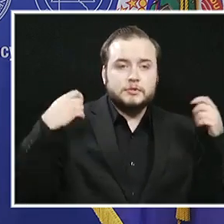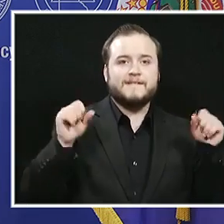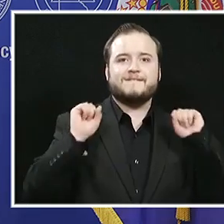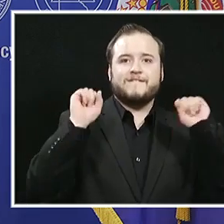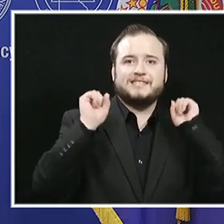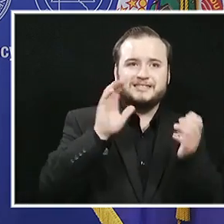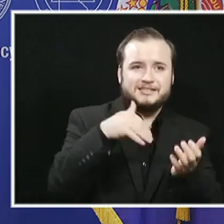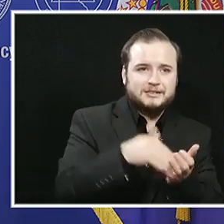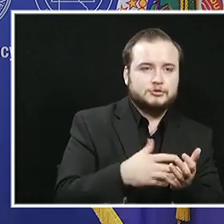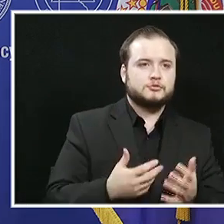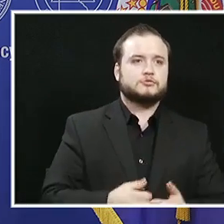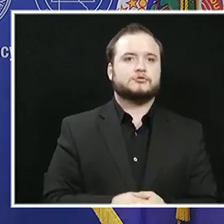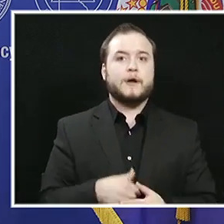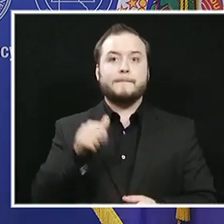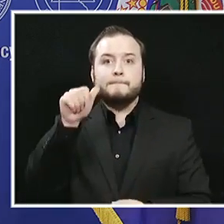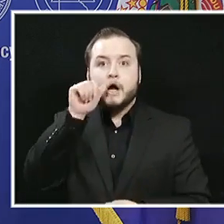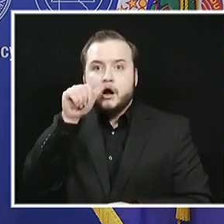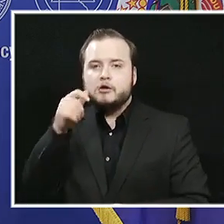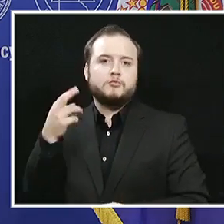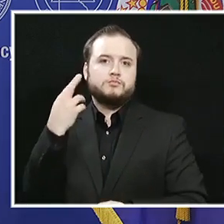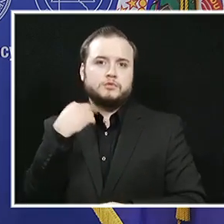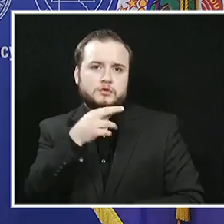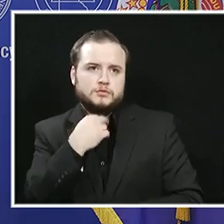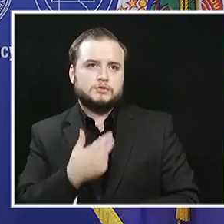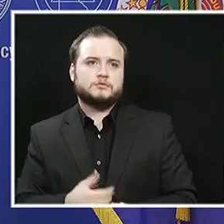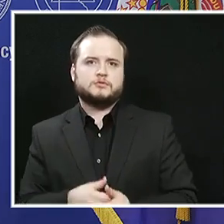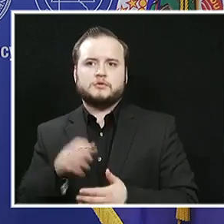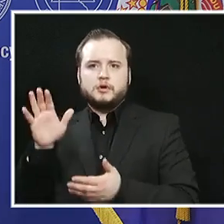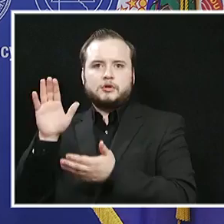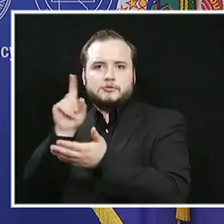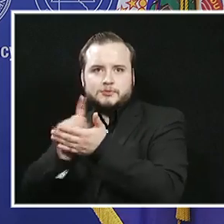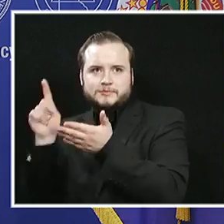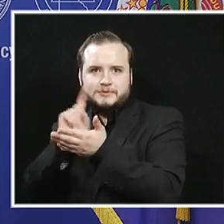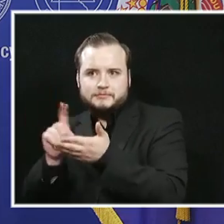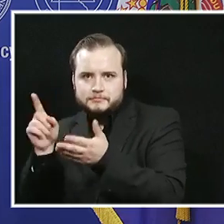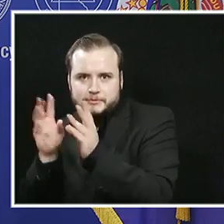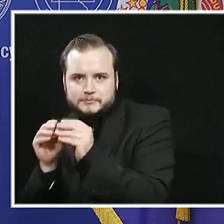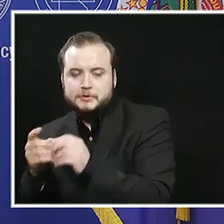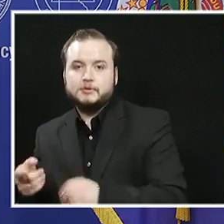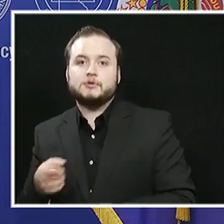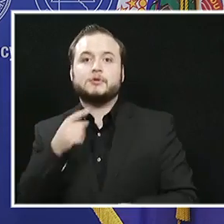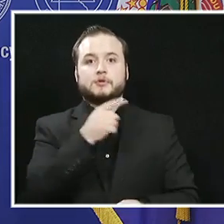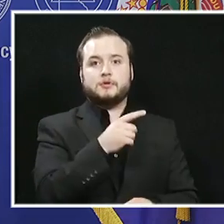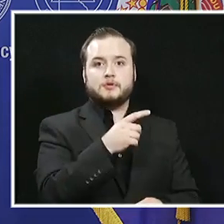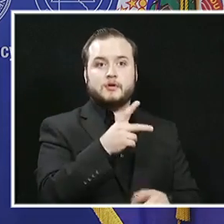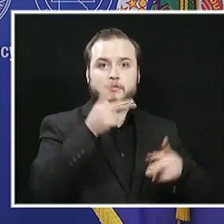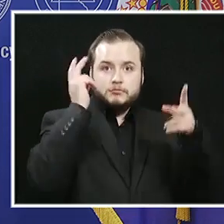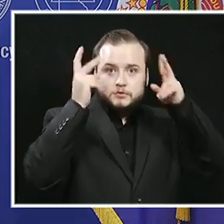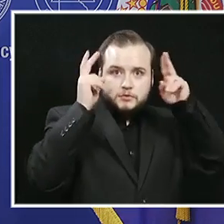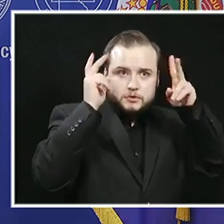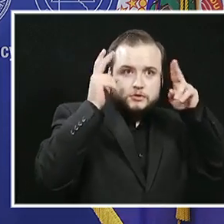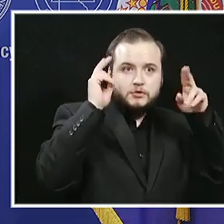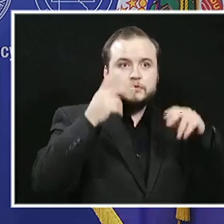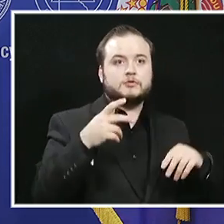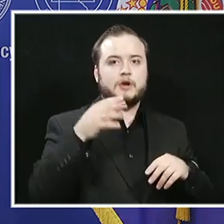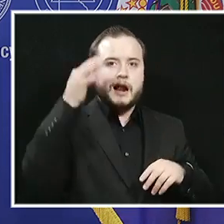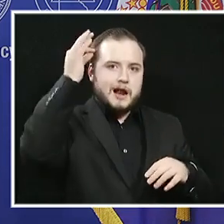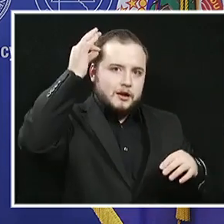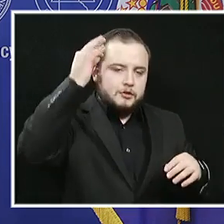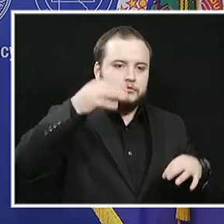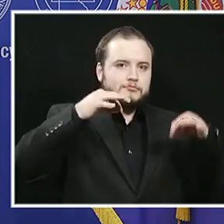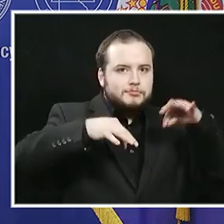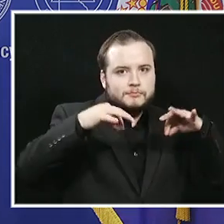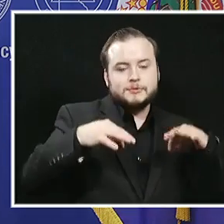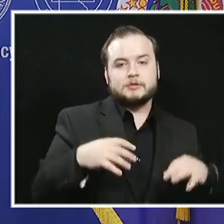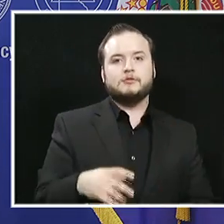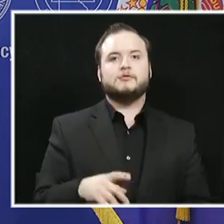restaurants and bars and those associations, weekly engagements with salons and barbershops, small retailers, sporting venues, youth recreation, and on and on and on. So I think